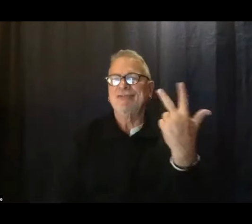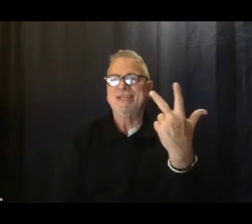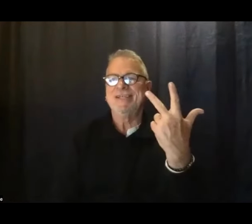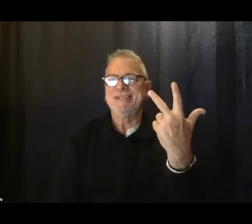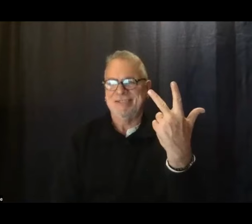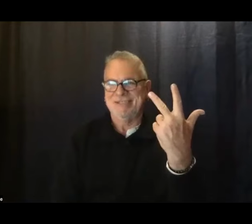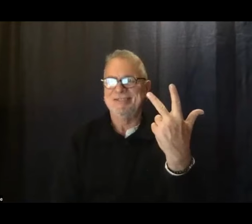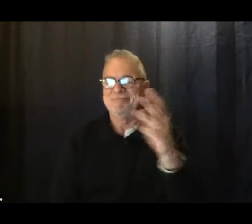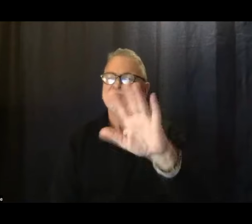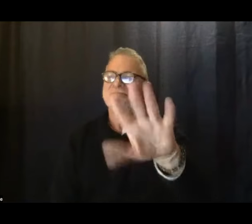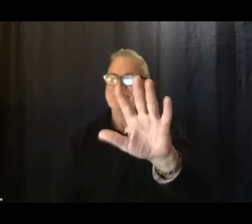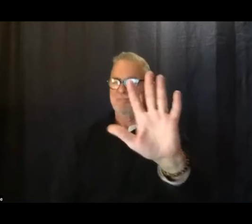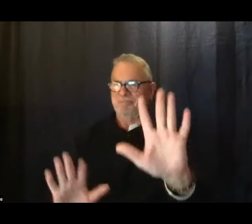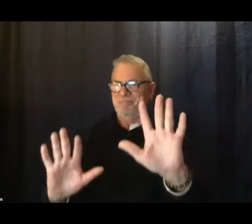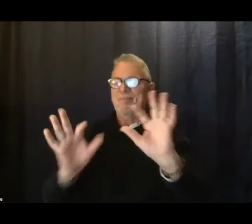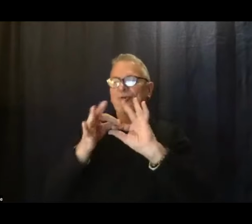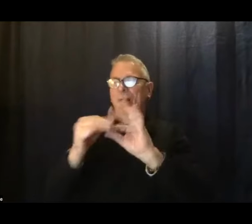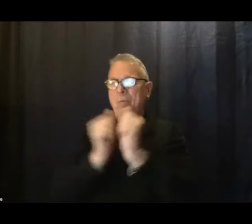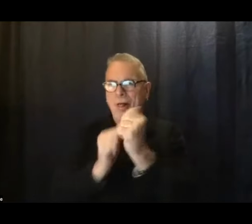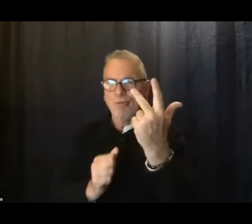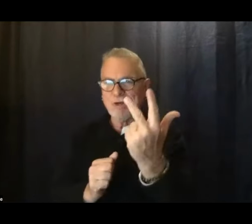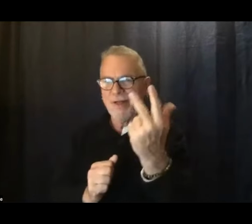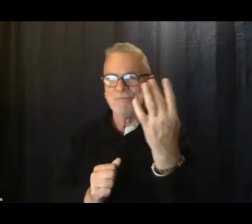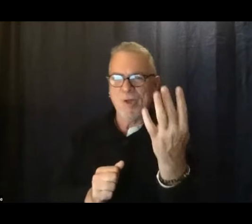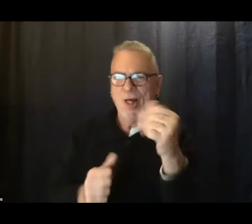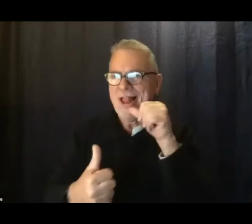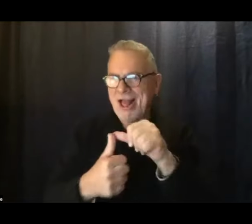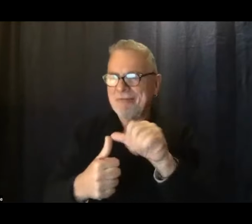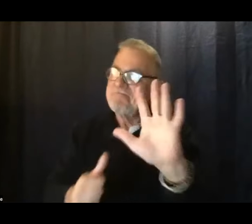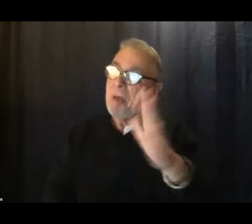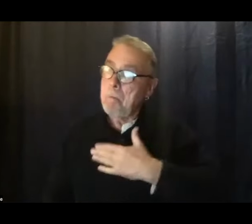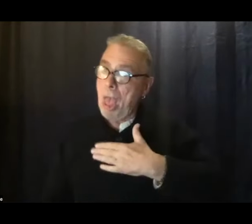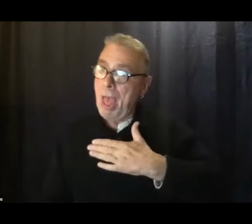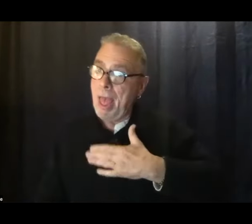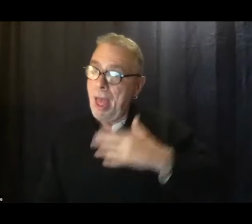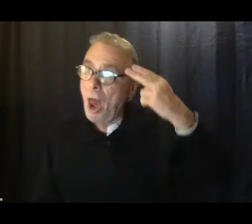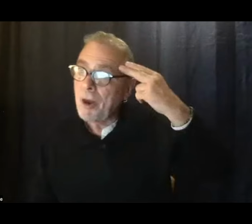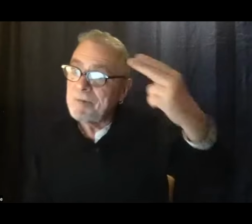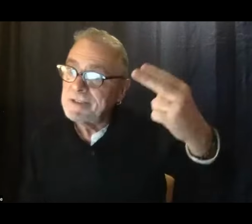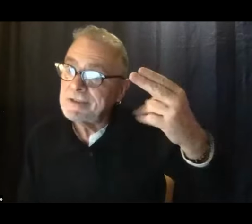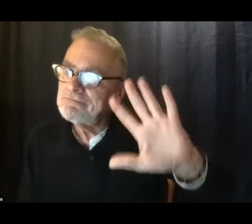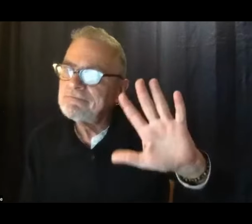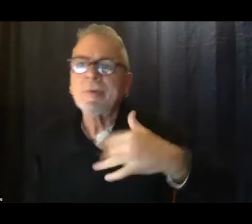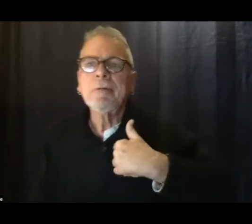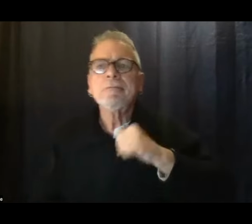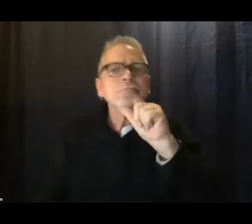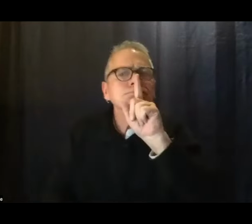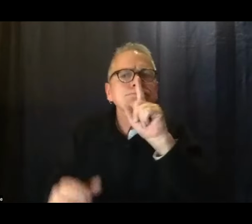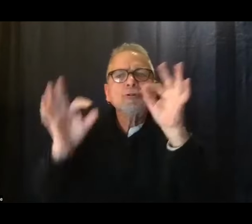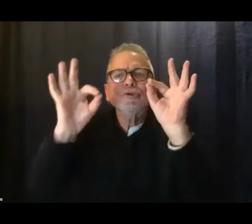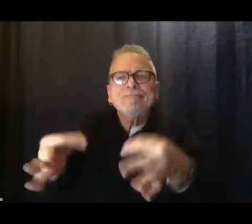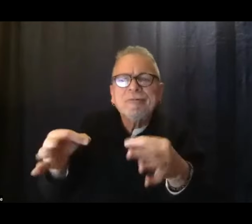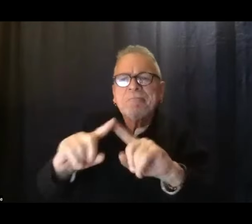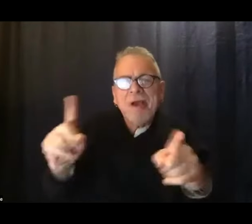Now, 3-letter lexicalized signs, lexicalized words. I said, remember, there's 3 or 4 letters. Now, I do